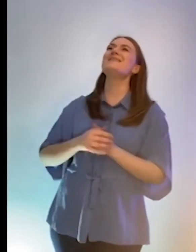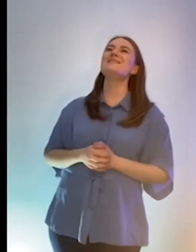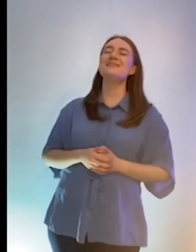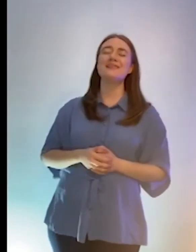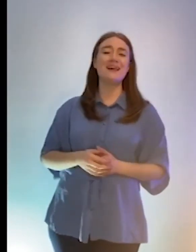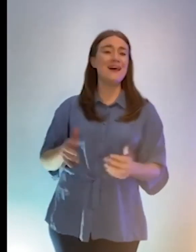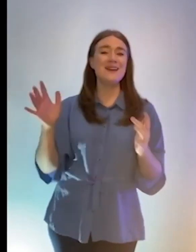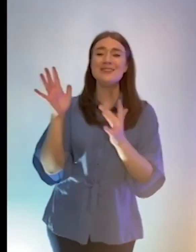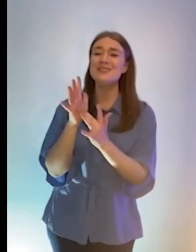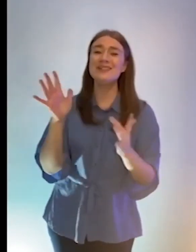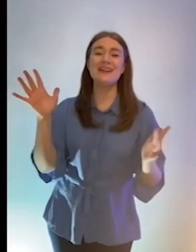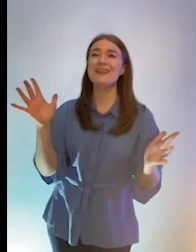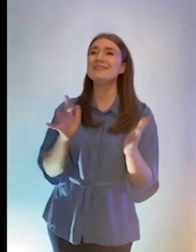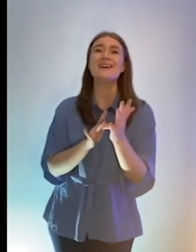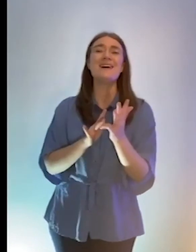eyes.